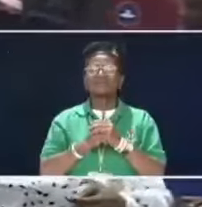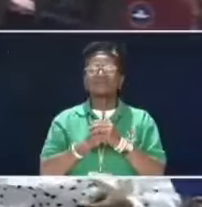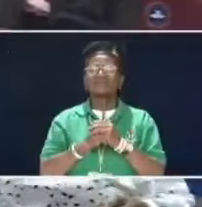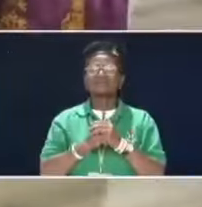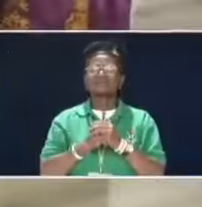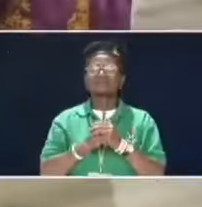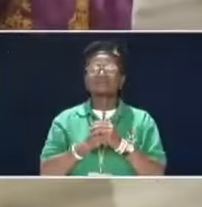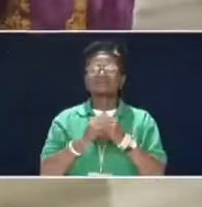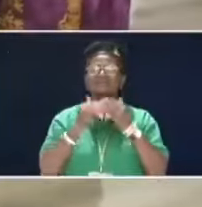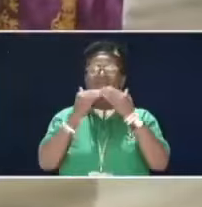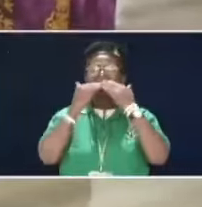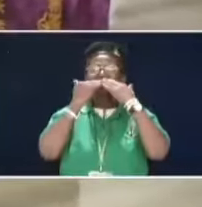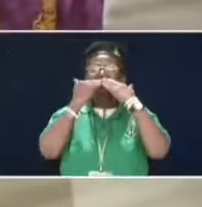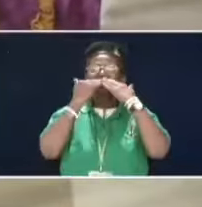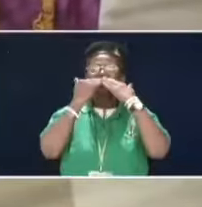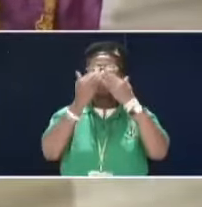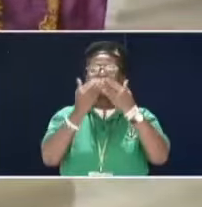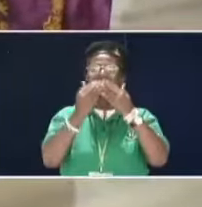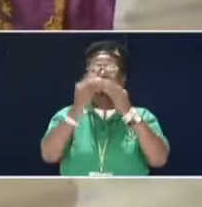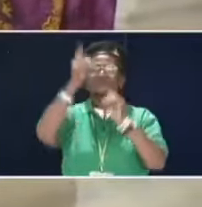Thank you, Father.